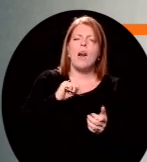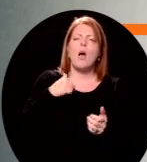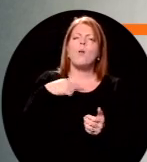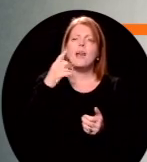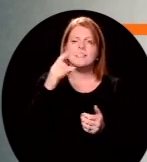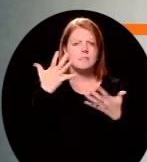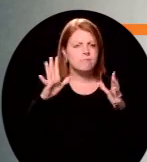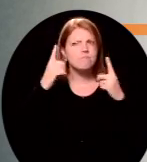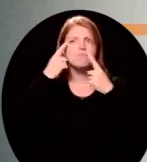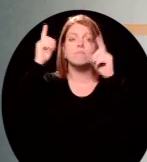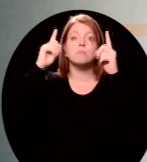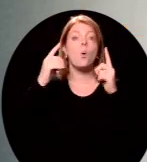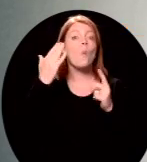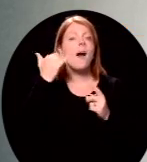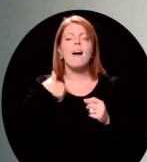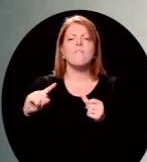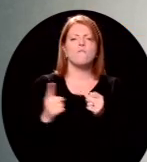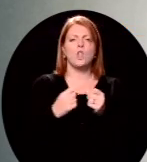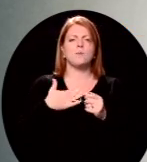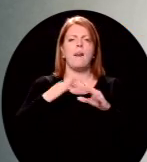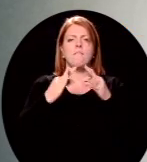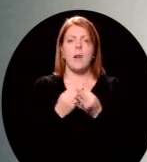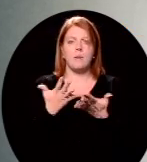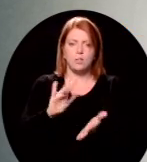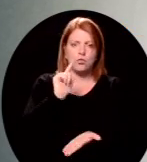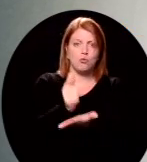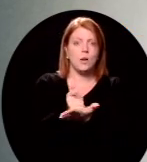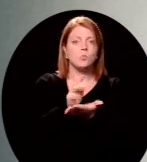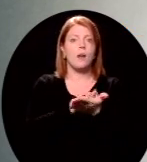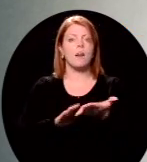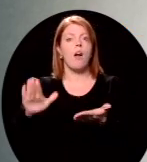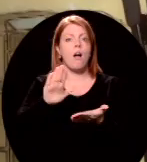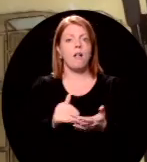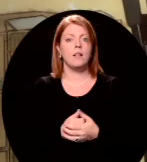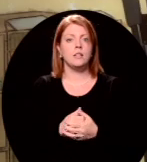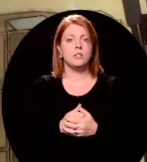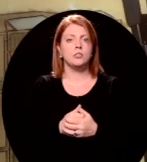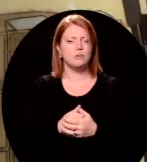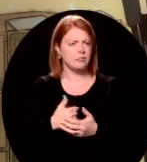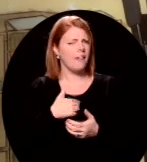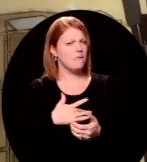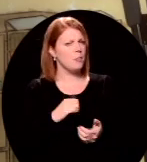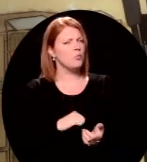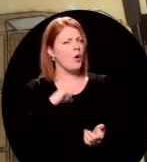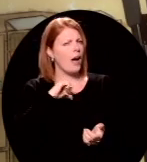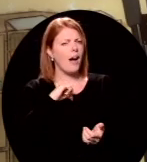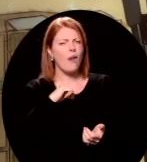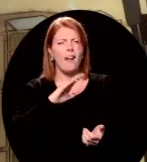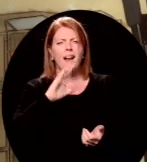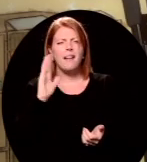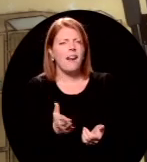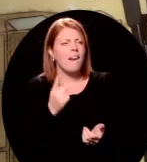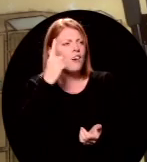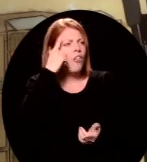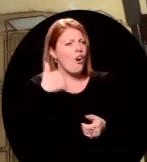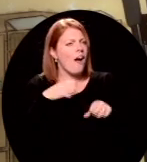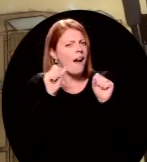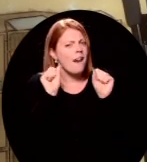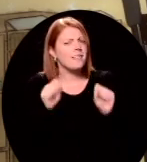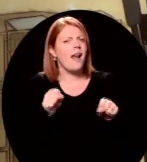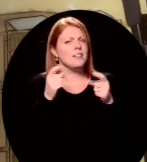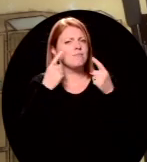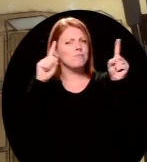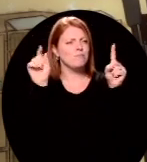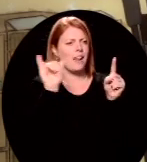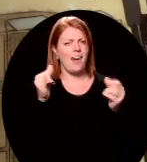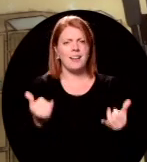had accomplished something. I was the first person in my family to graduate college. I'm very proud. I never thought I would